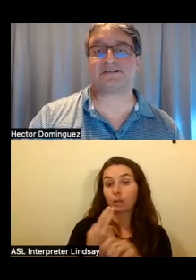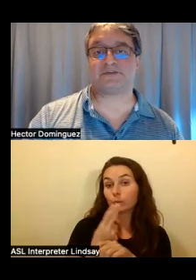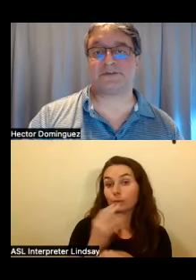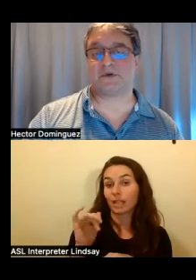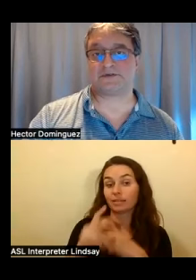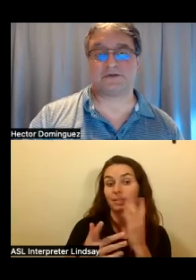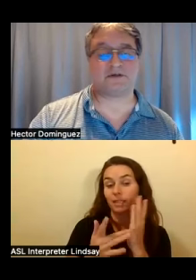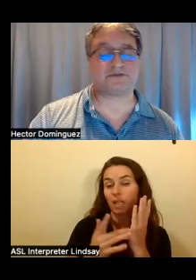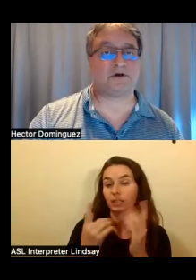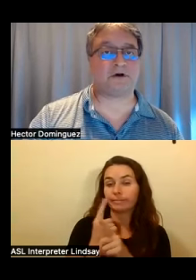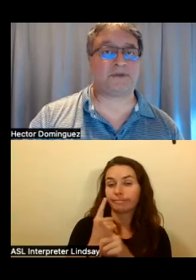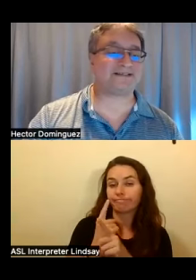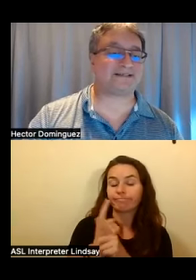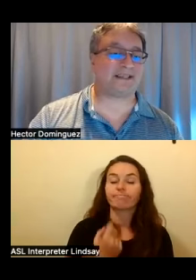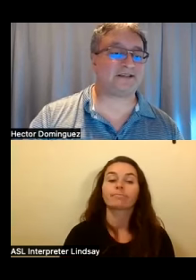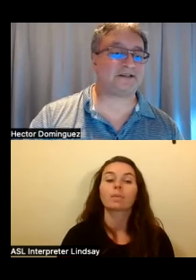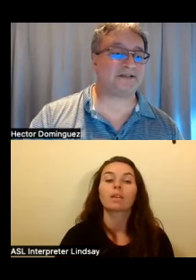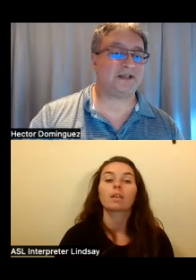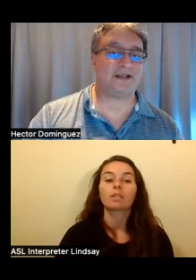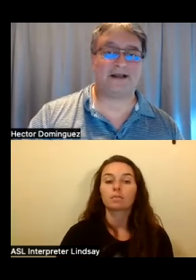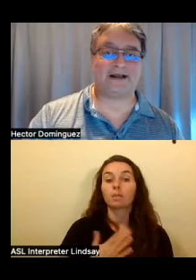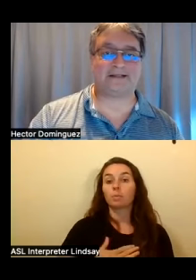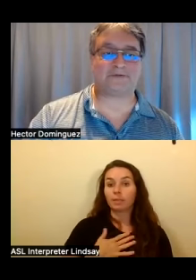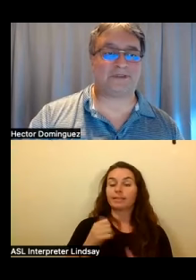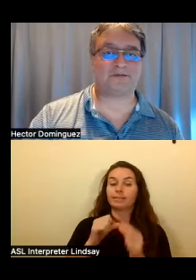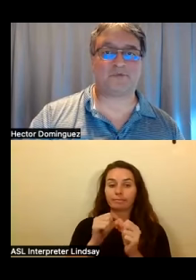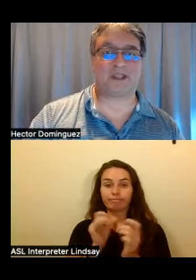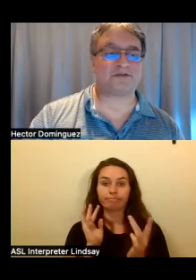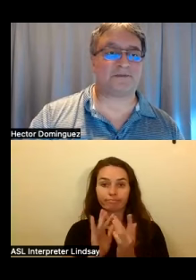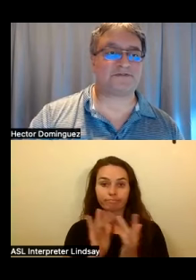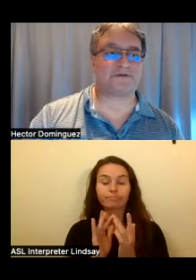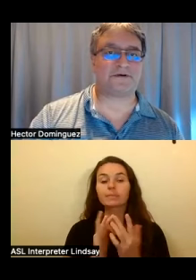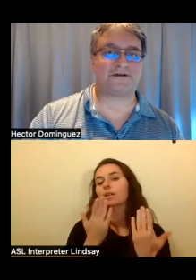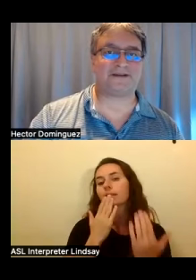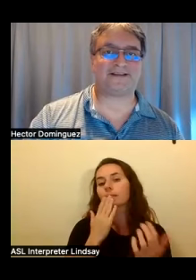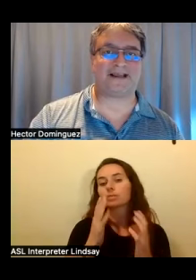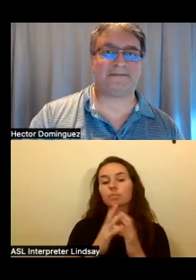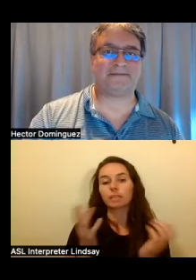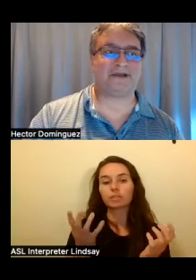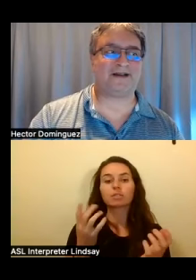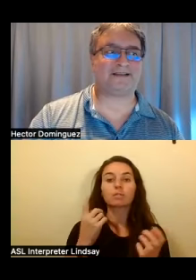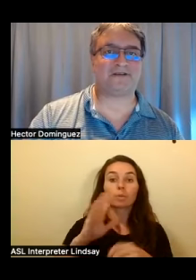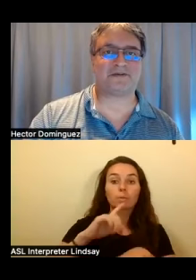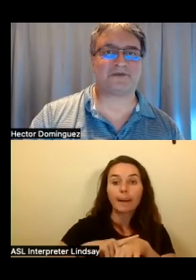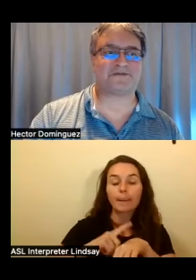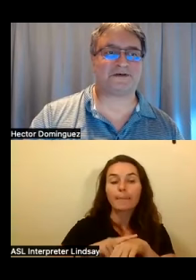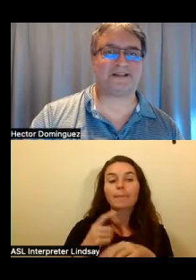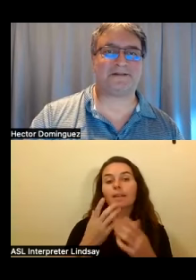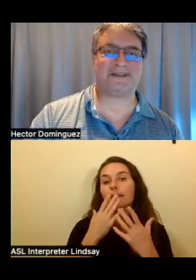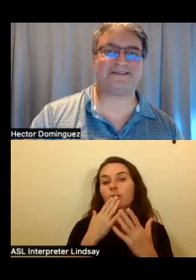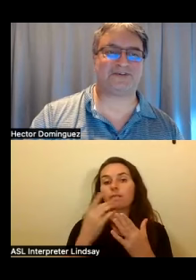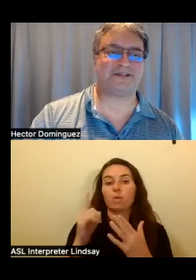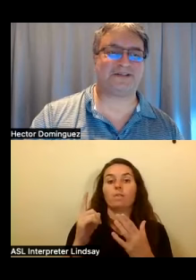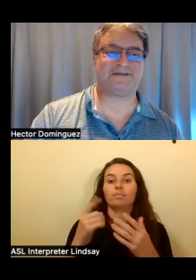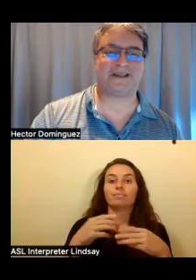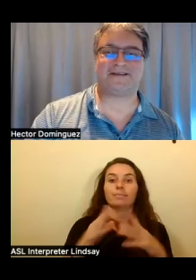technology responsibly. So please stay in touch. And with that, thank you so much for the time, and thank you so much for letting